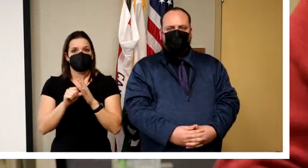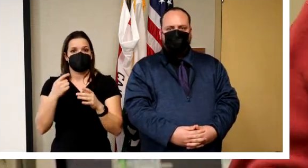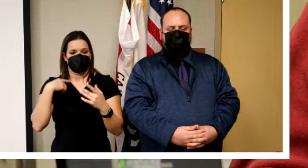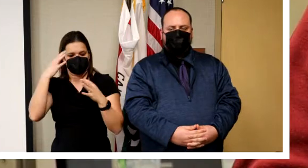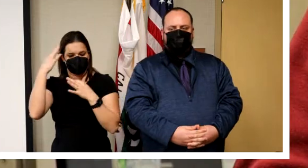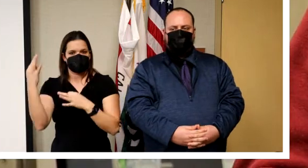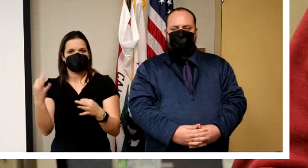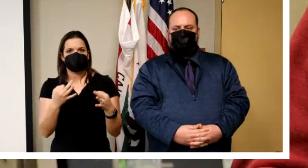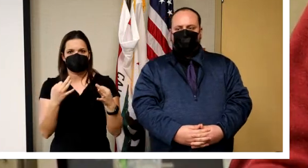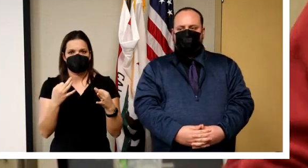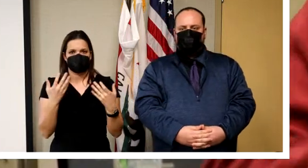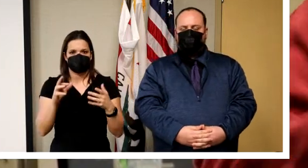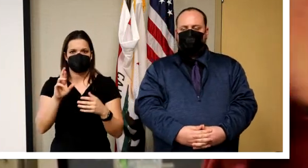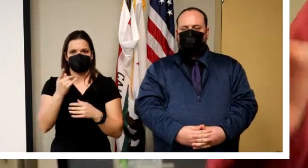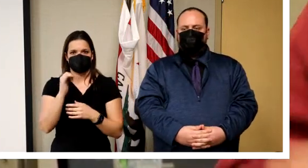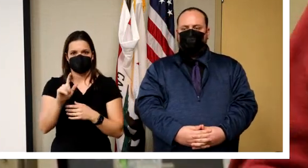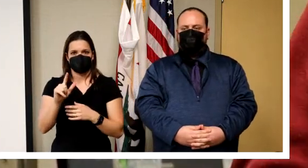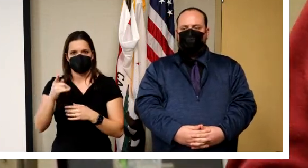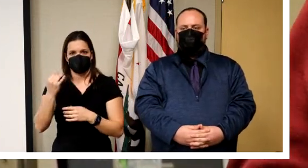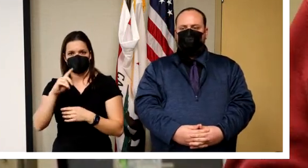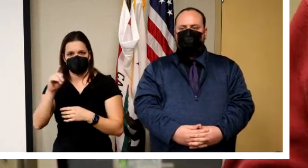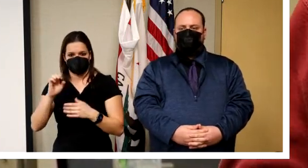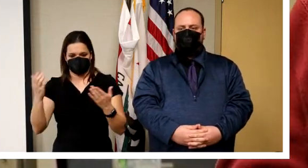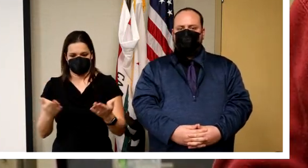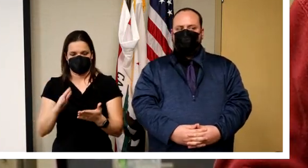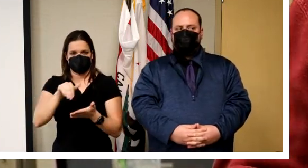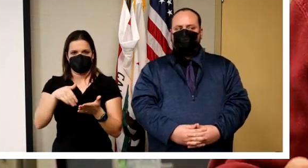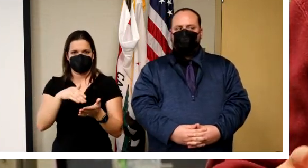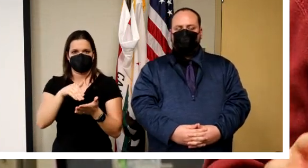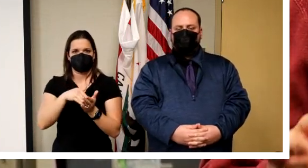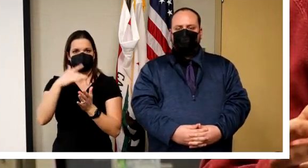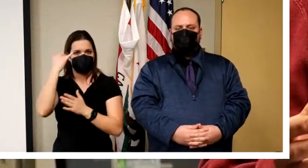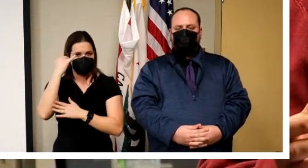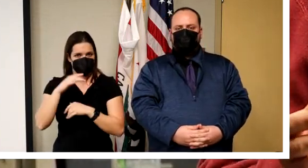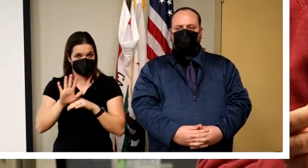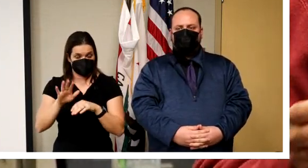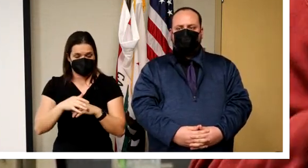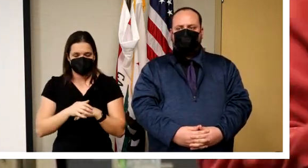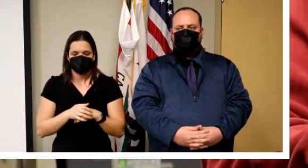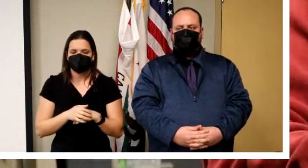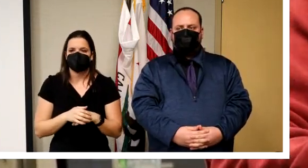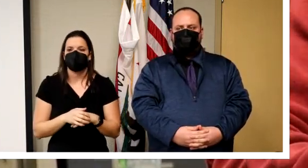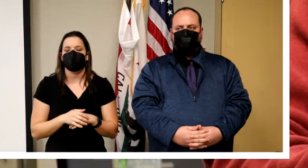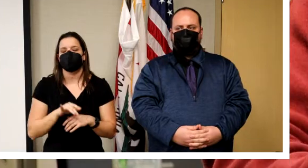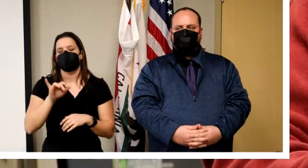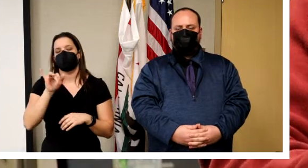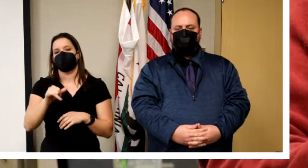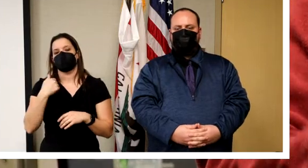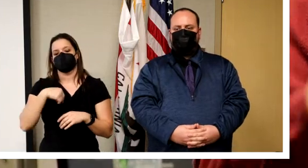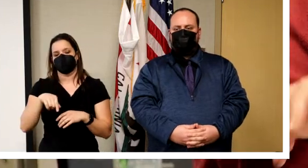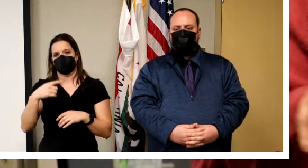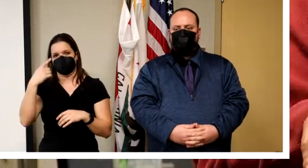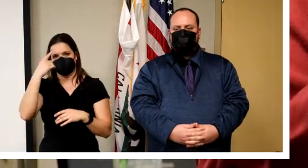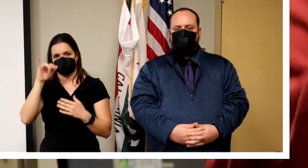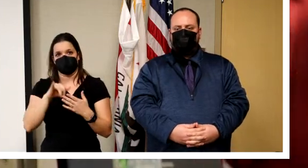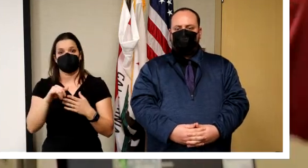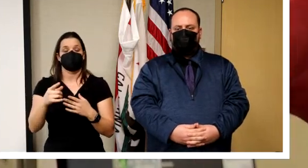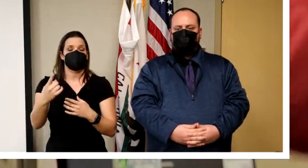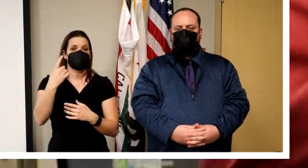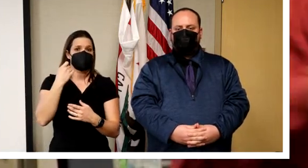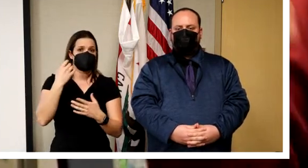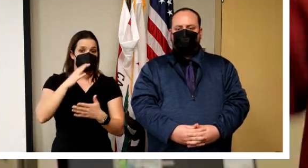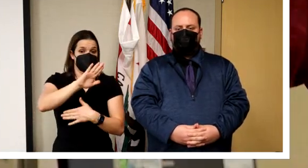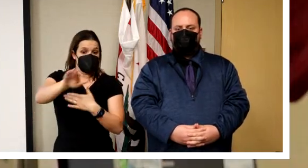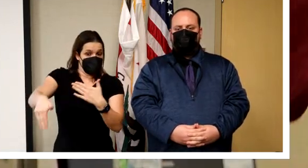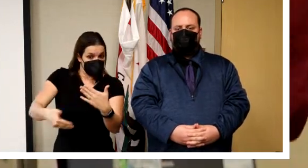determined there's racially polarized voting throughout Central California. So that would have to be a consideration that we consider. So the question is not whether